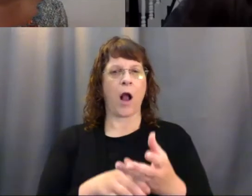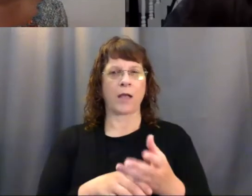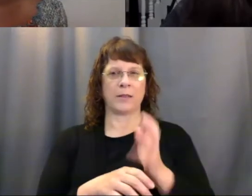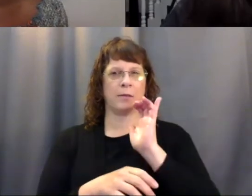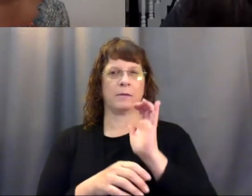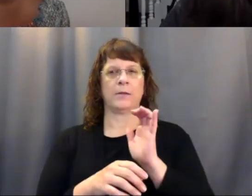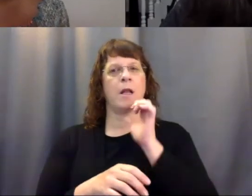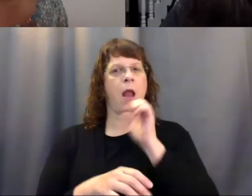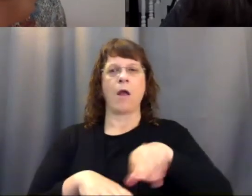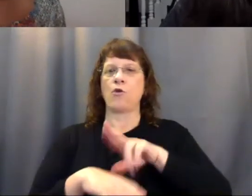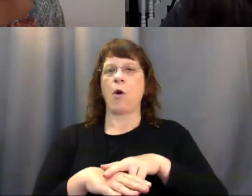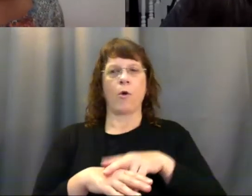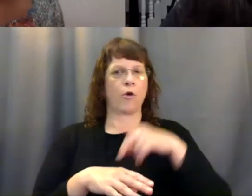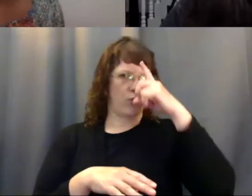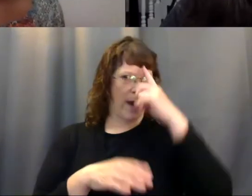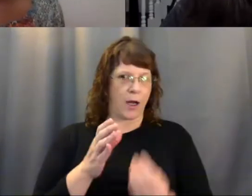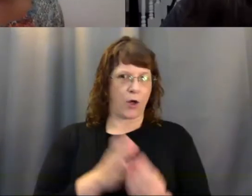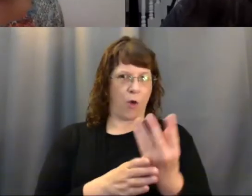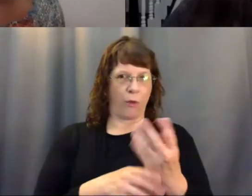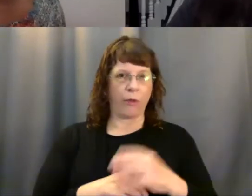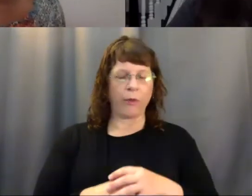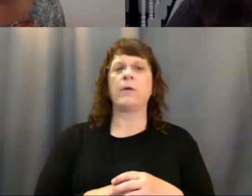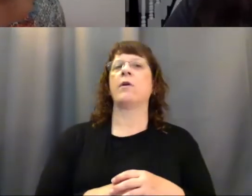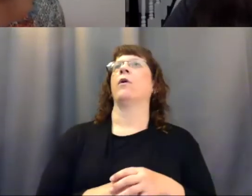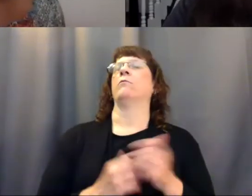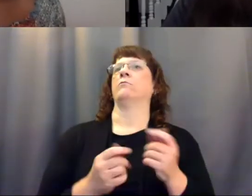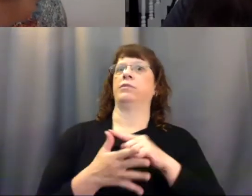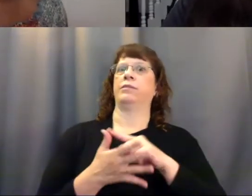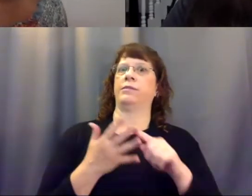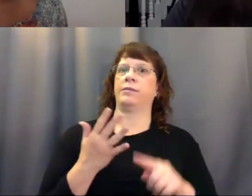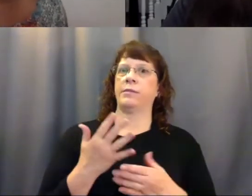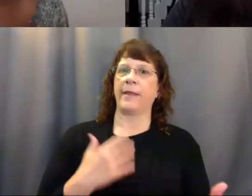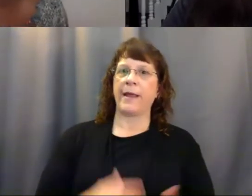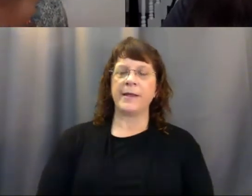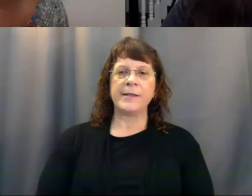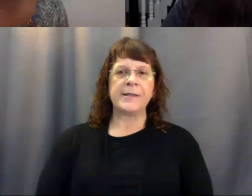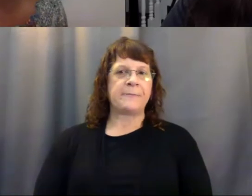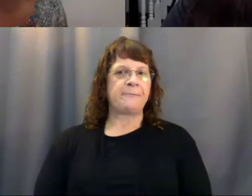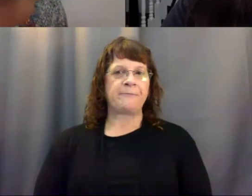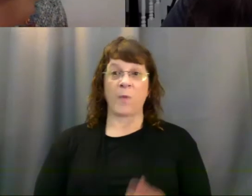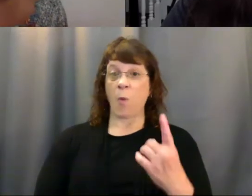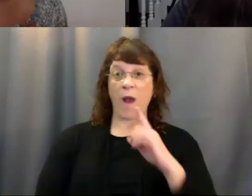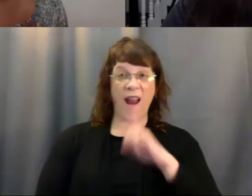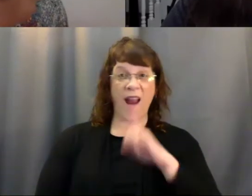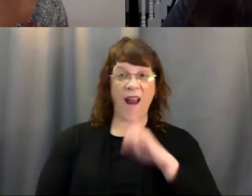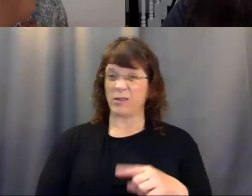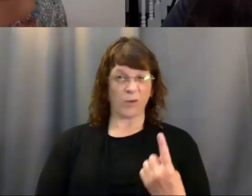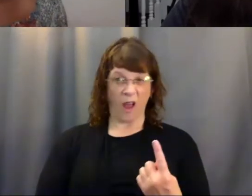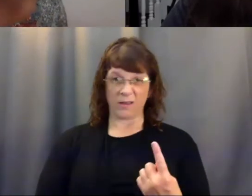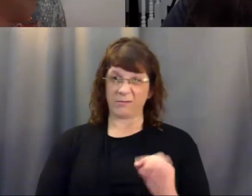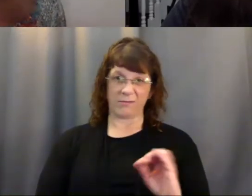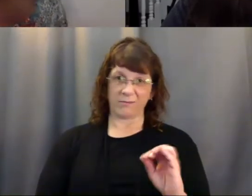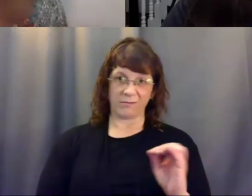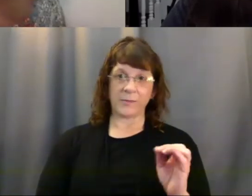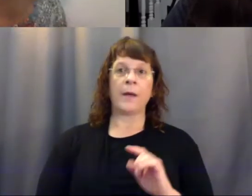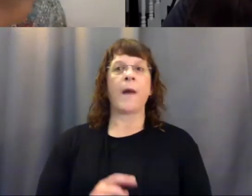brain? Lots of things. So there's no one answer to that. But